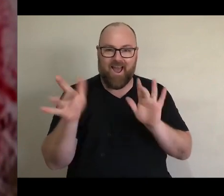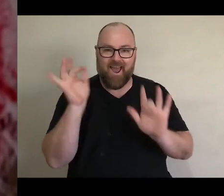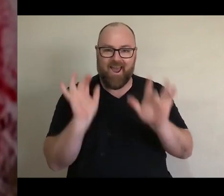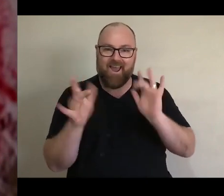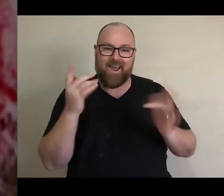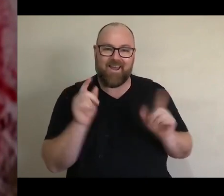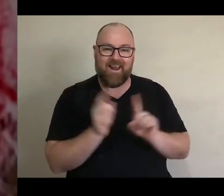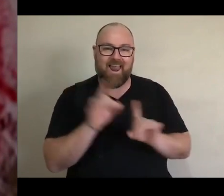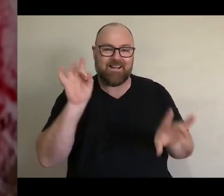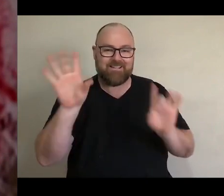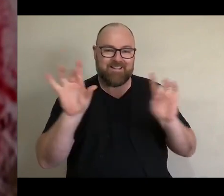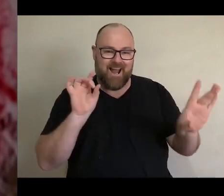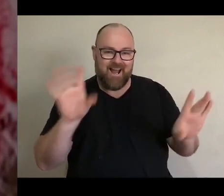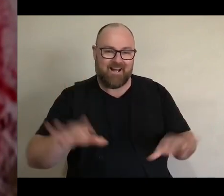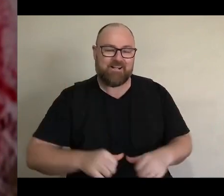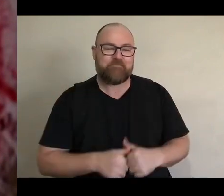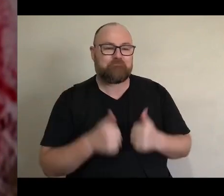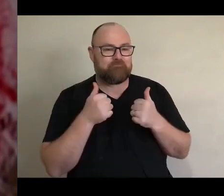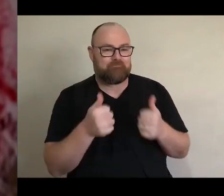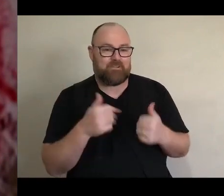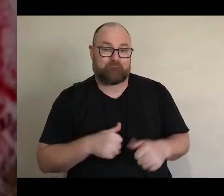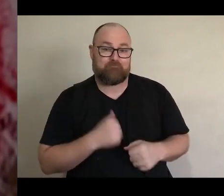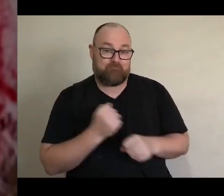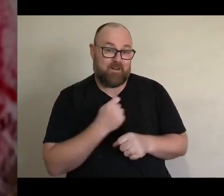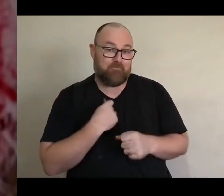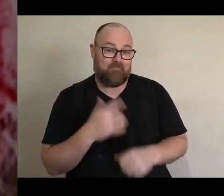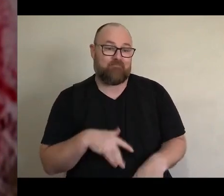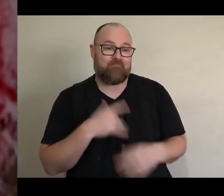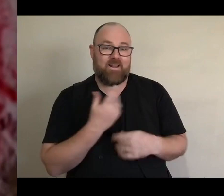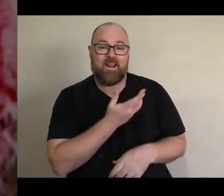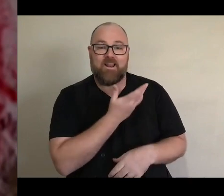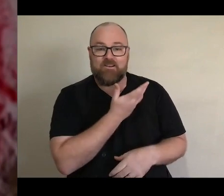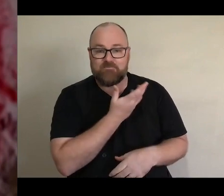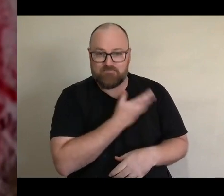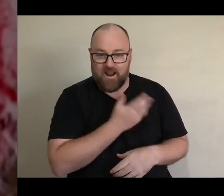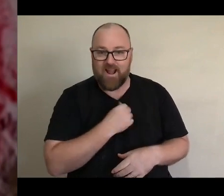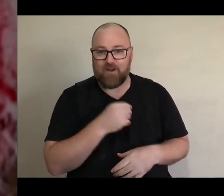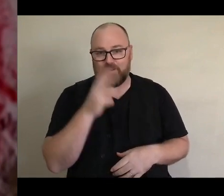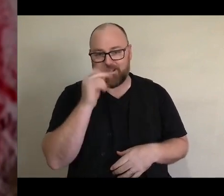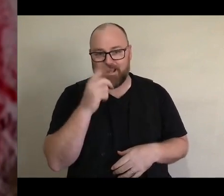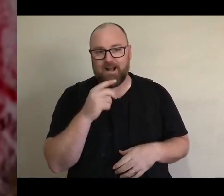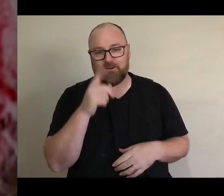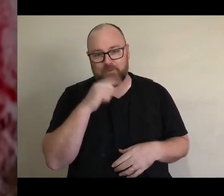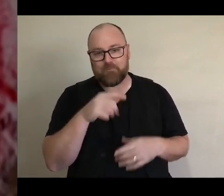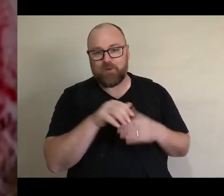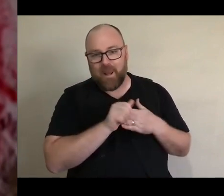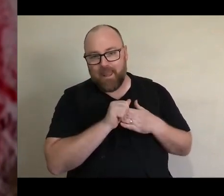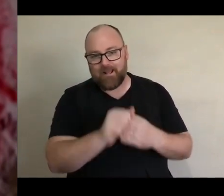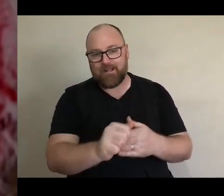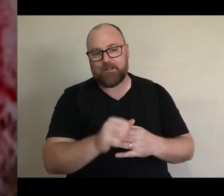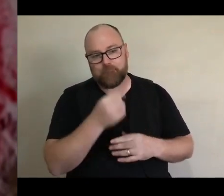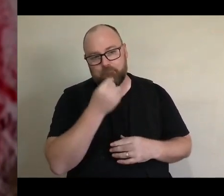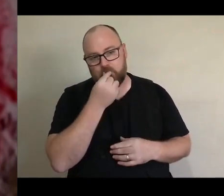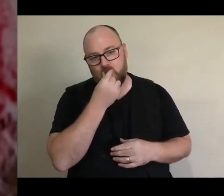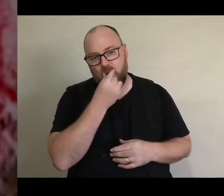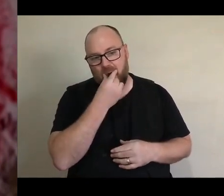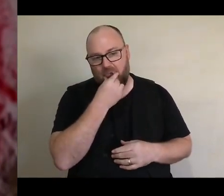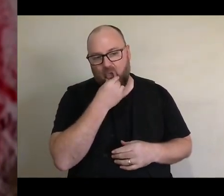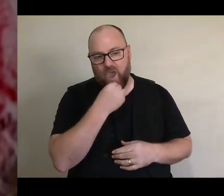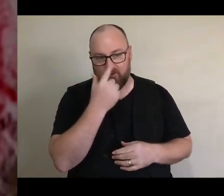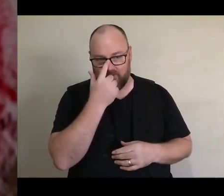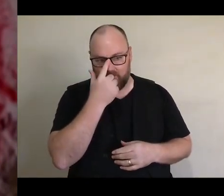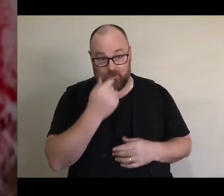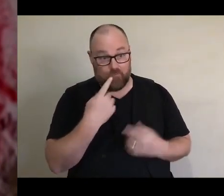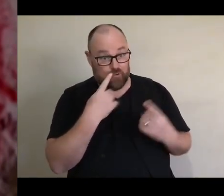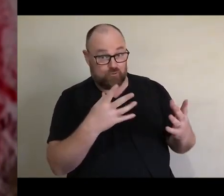So yeah, it just makes you feel so proud when you see our young ones leading the way. But you'll see we're doing a clip, are we?